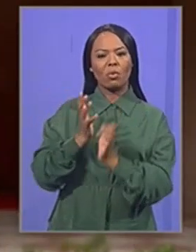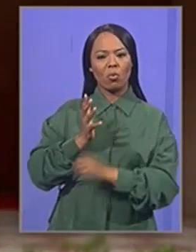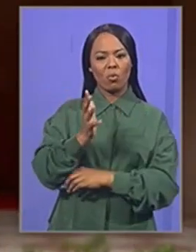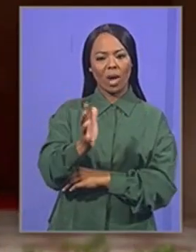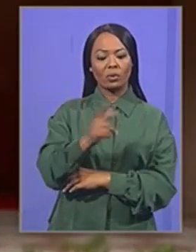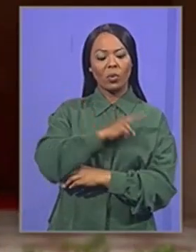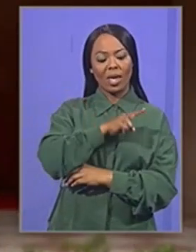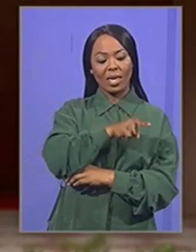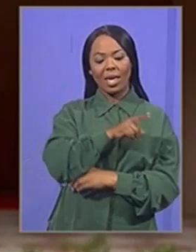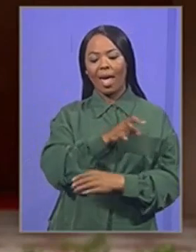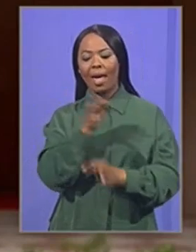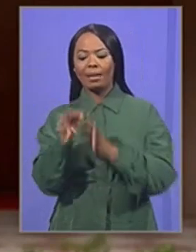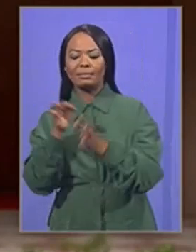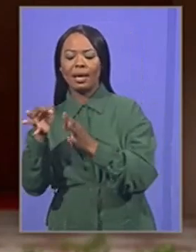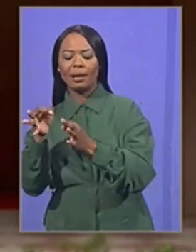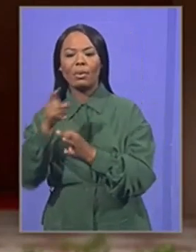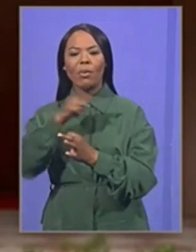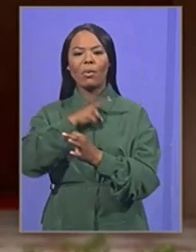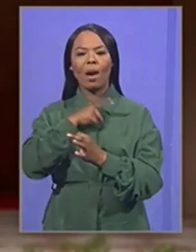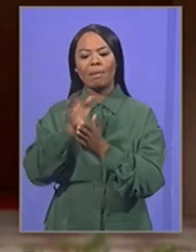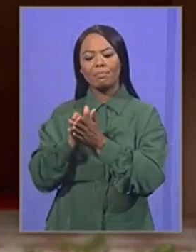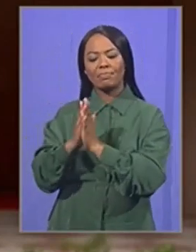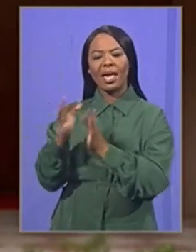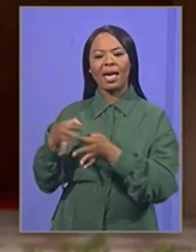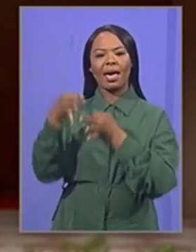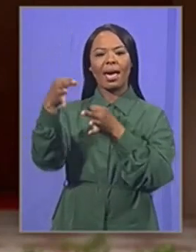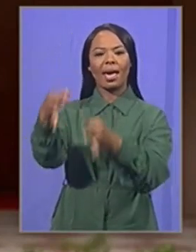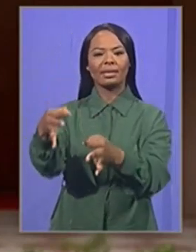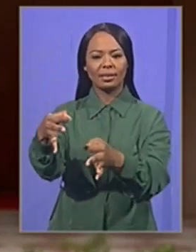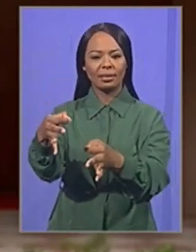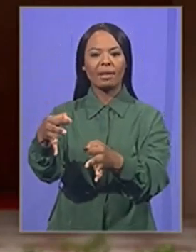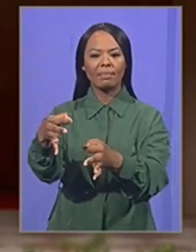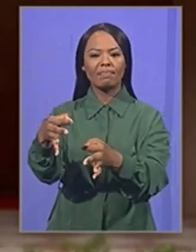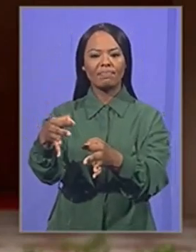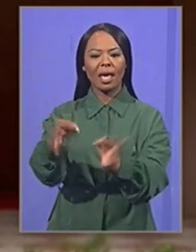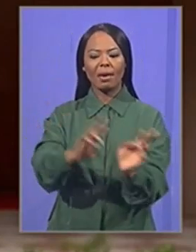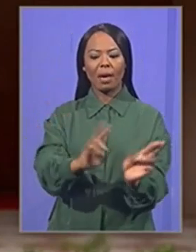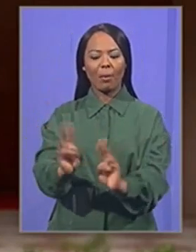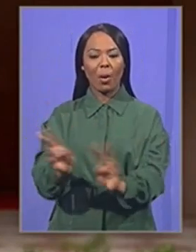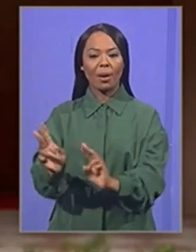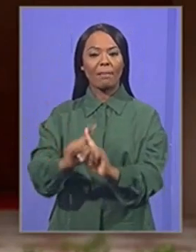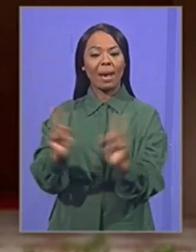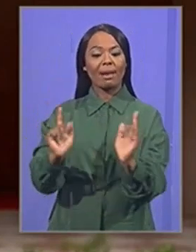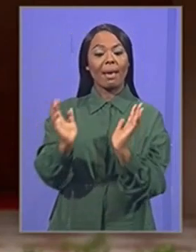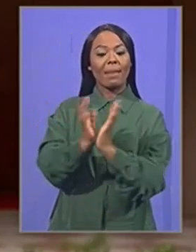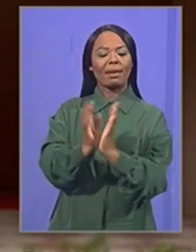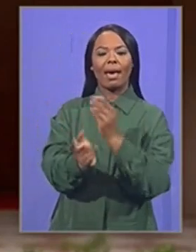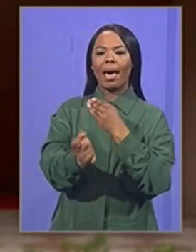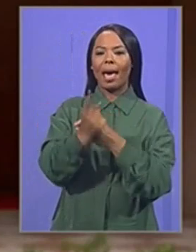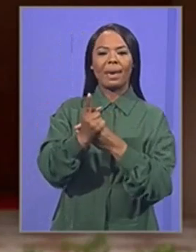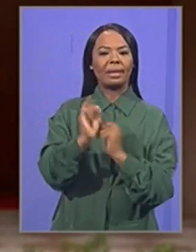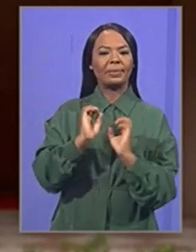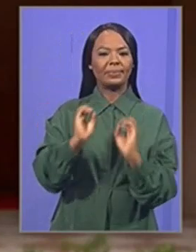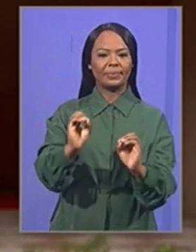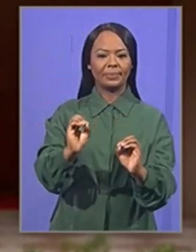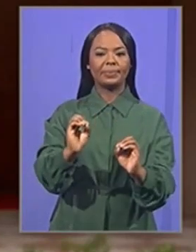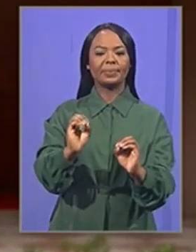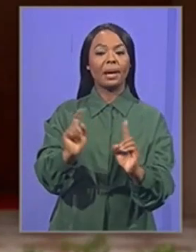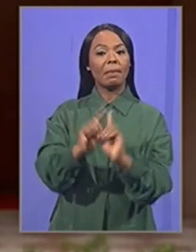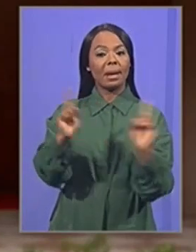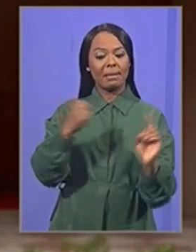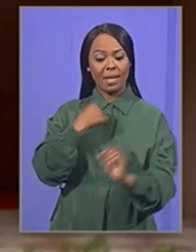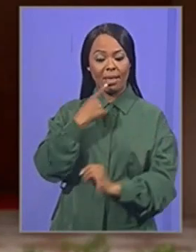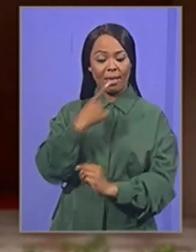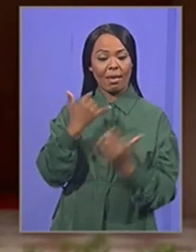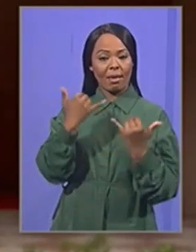the reasoning behind the request for the extension. That meeting unfortunately did not occur. However, I can tell you now